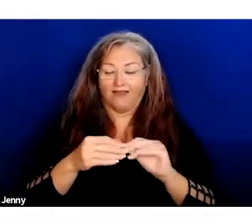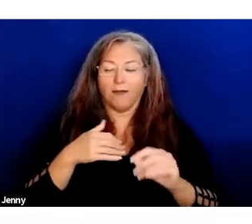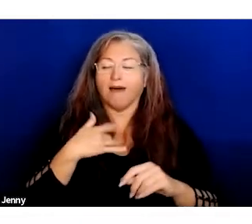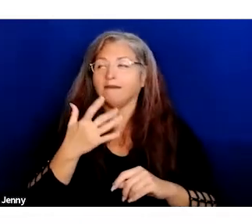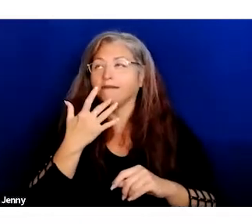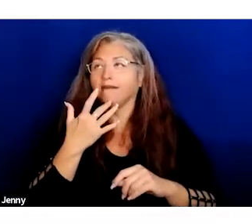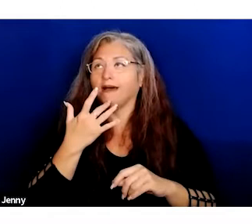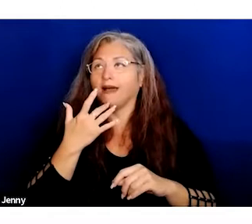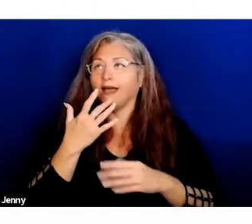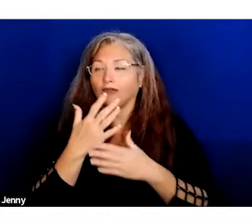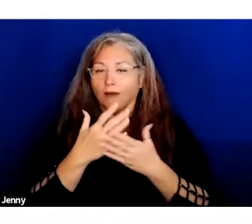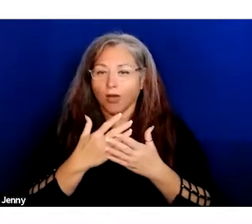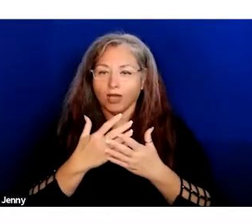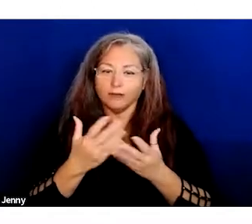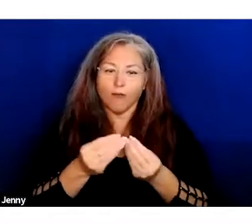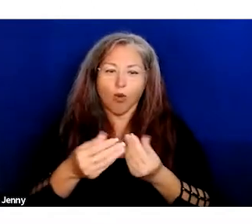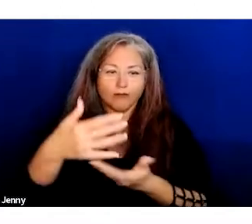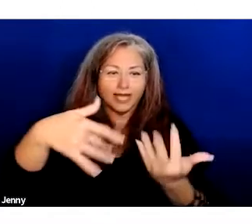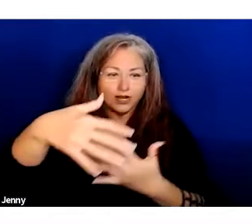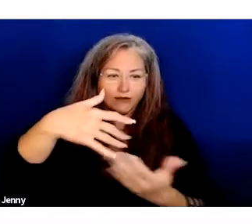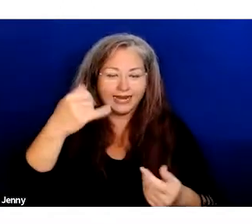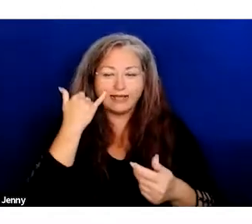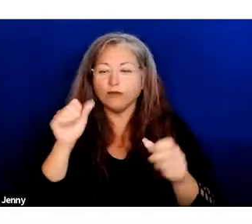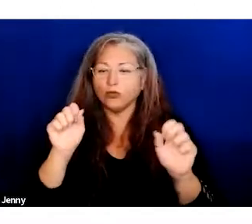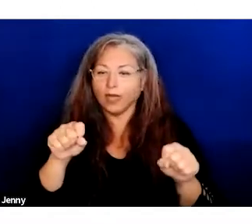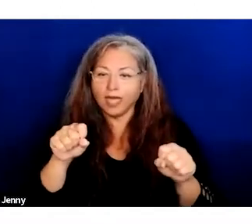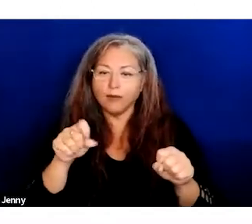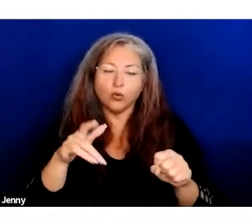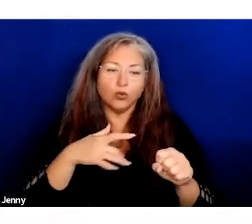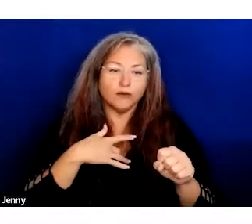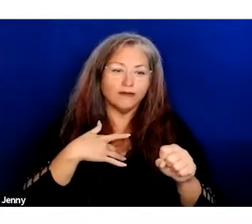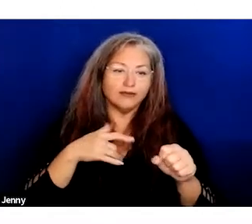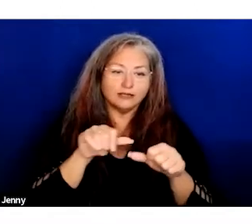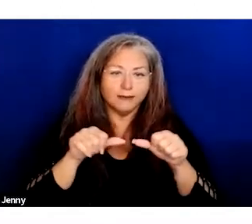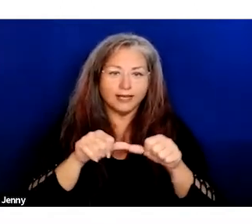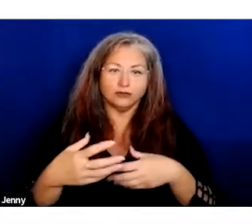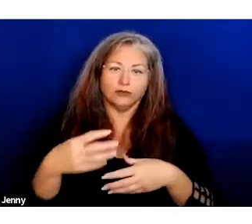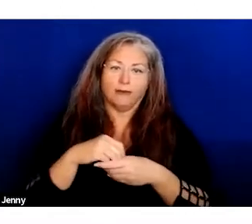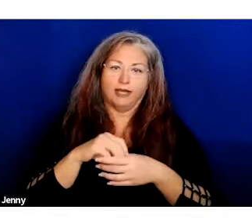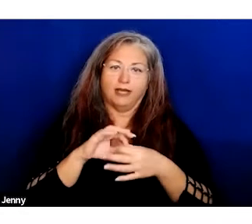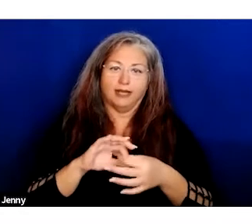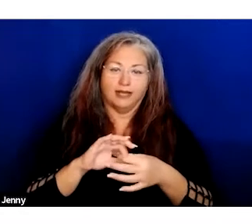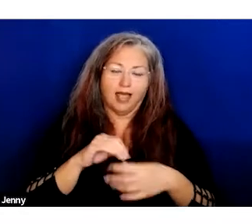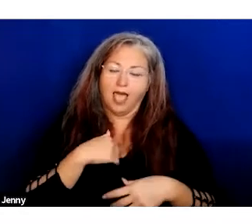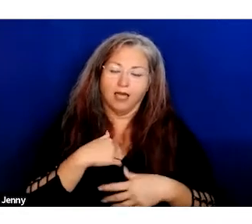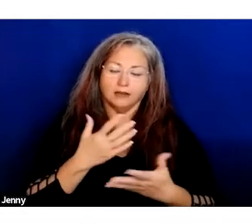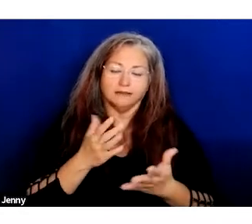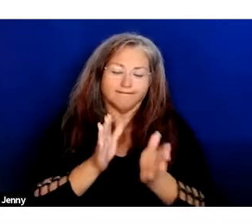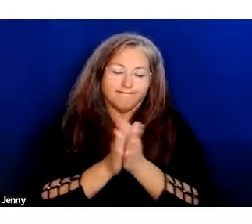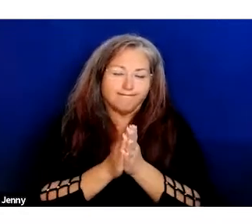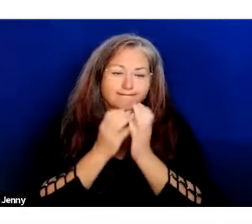could be interactive, if you have the capacity or the space to, it would mean the world. And then lastly,